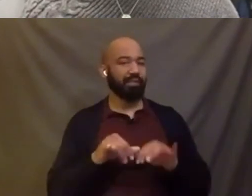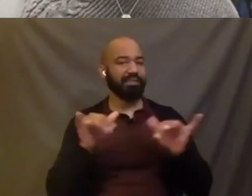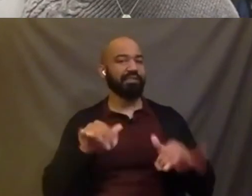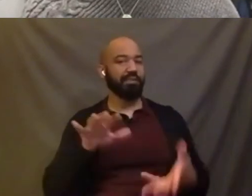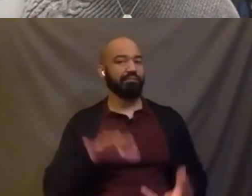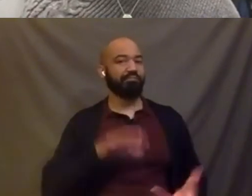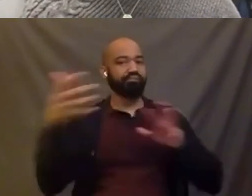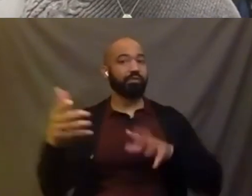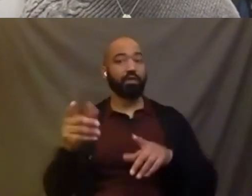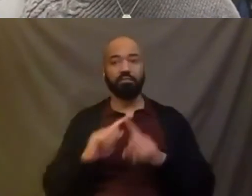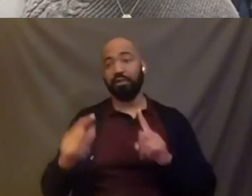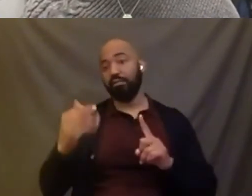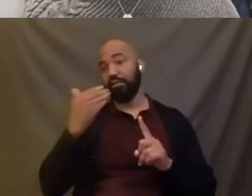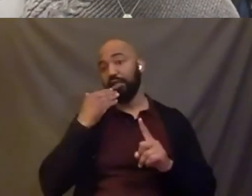question.